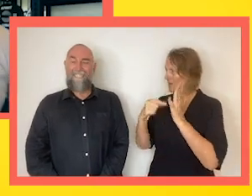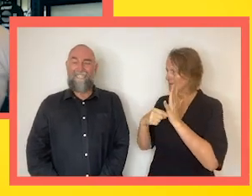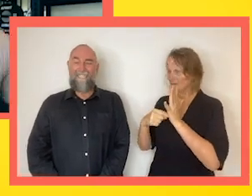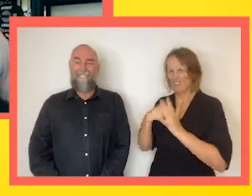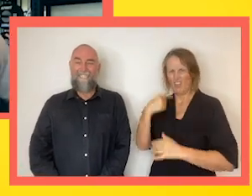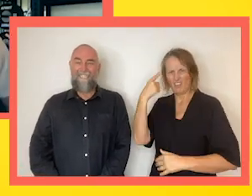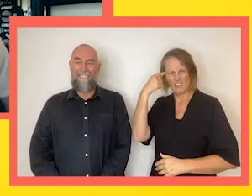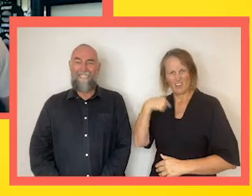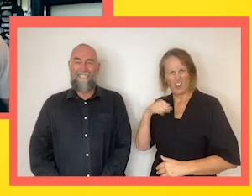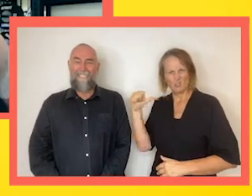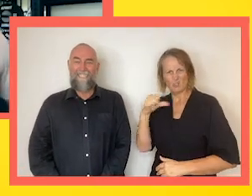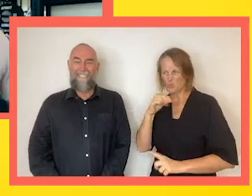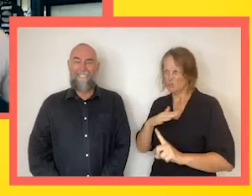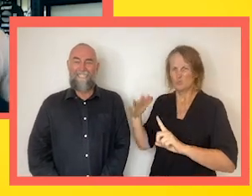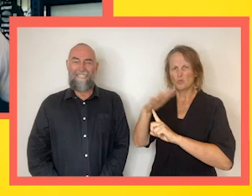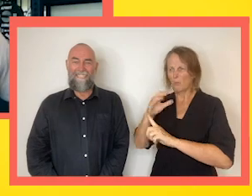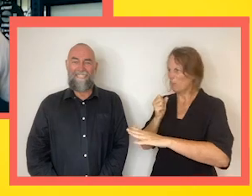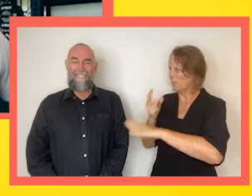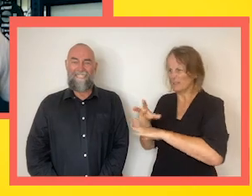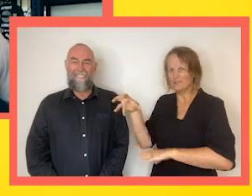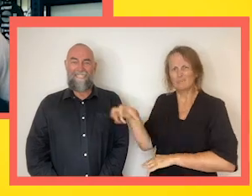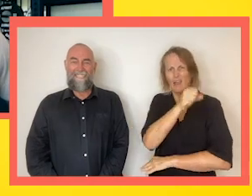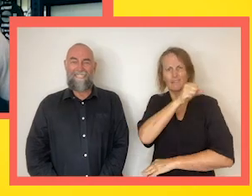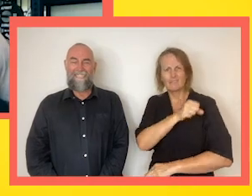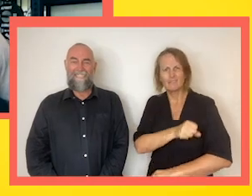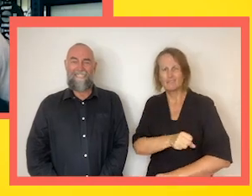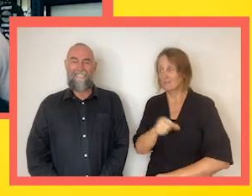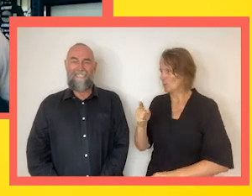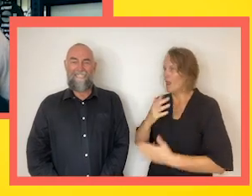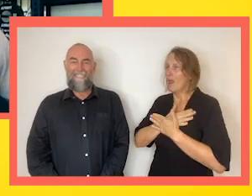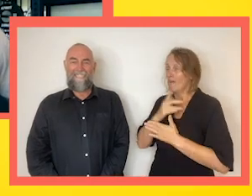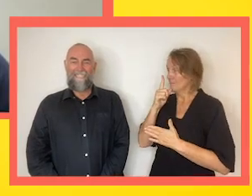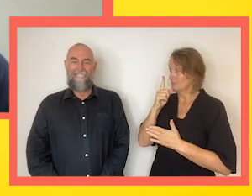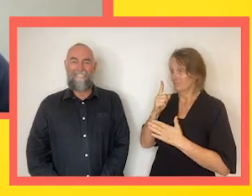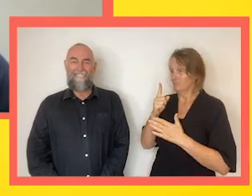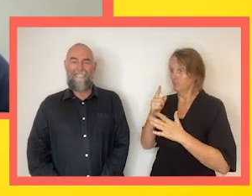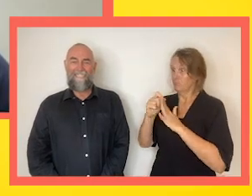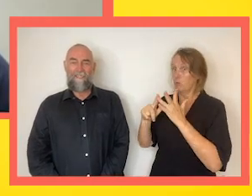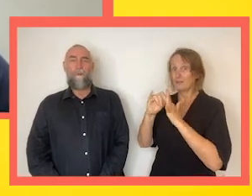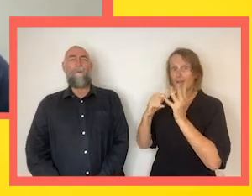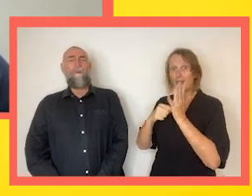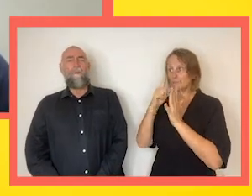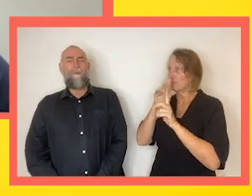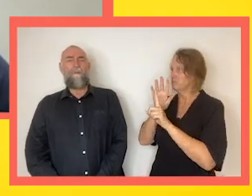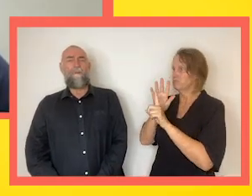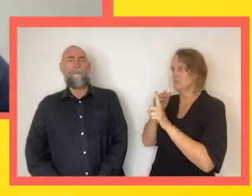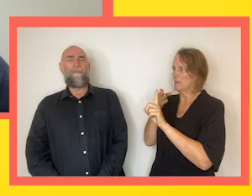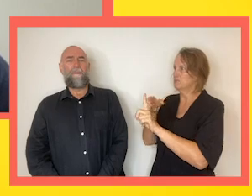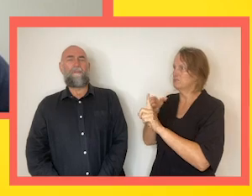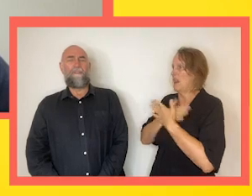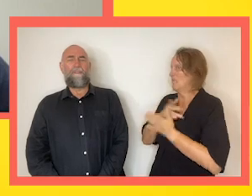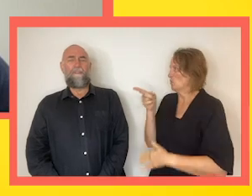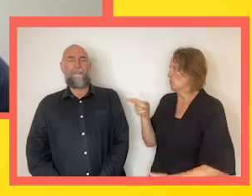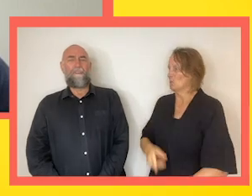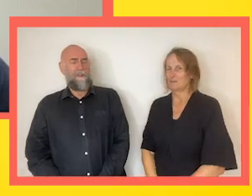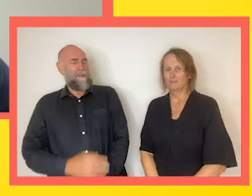not taken over the top spot here, or someone else came in and bumped you off, mate? You must be loved. You're the competitor in you. Look at this. We're about